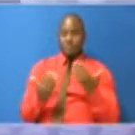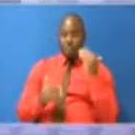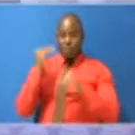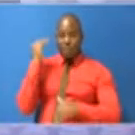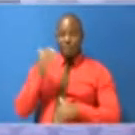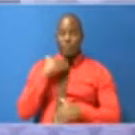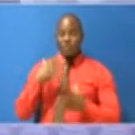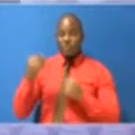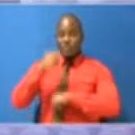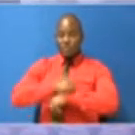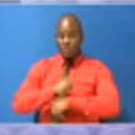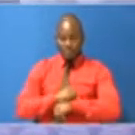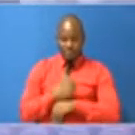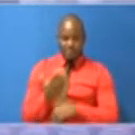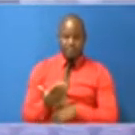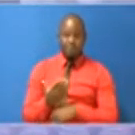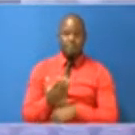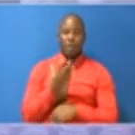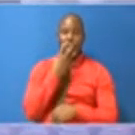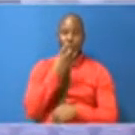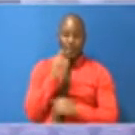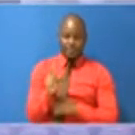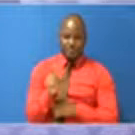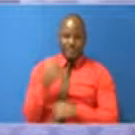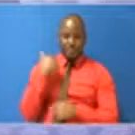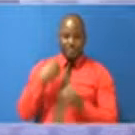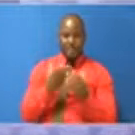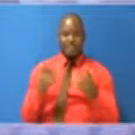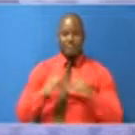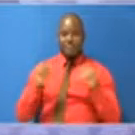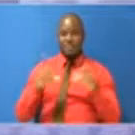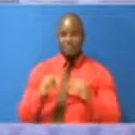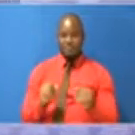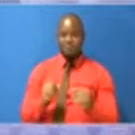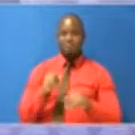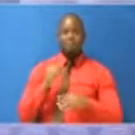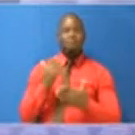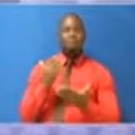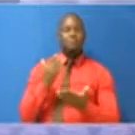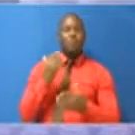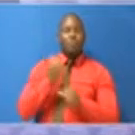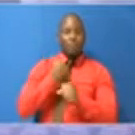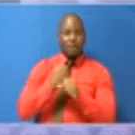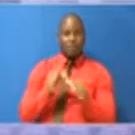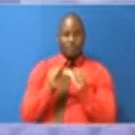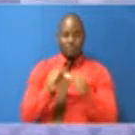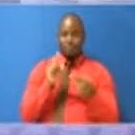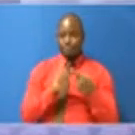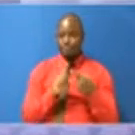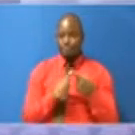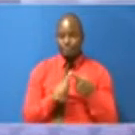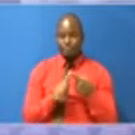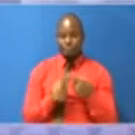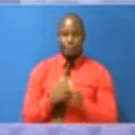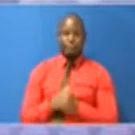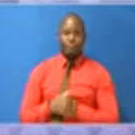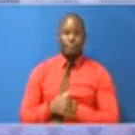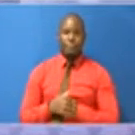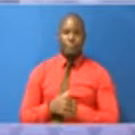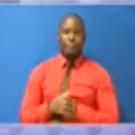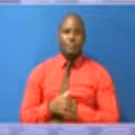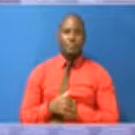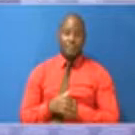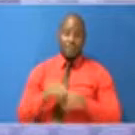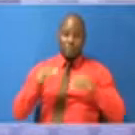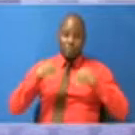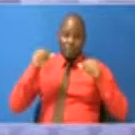because i need to school my friend about water there are many things you've said that are completely false number one the